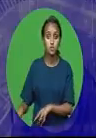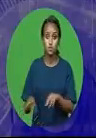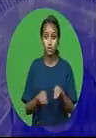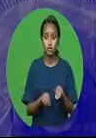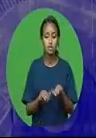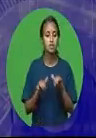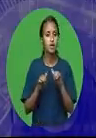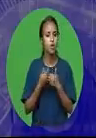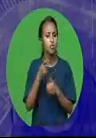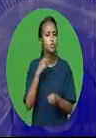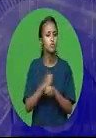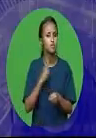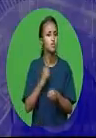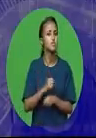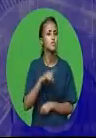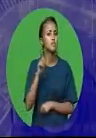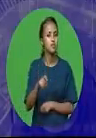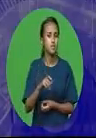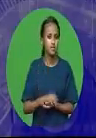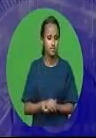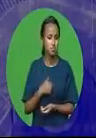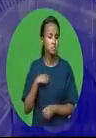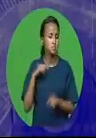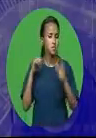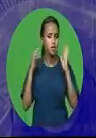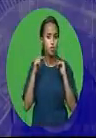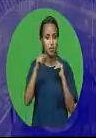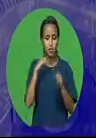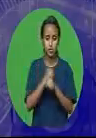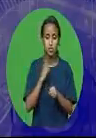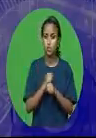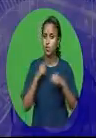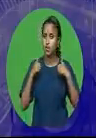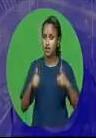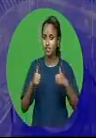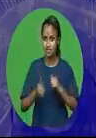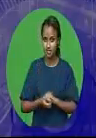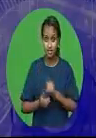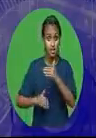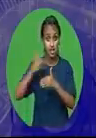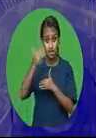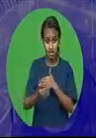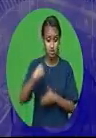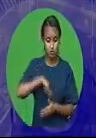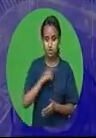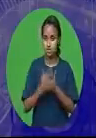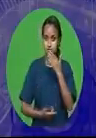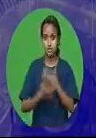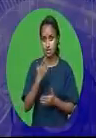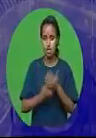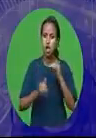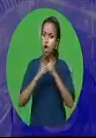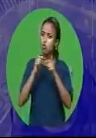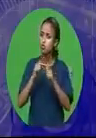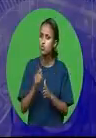Students, how are you doing so far? I hope you are doing great. Next, we'll discuss how